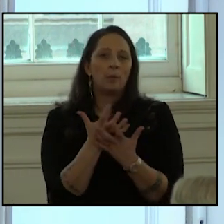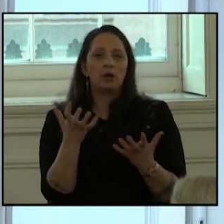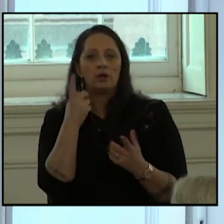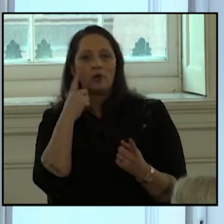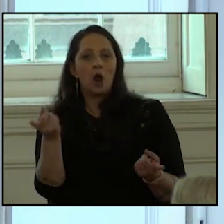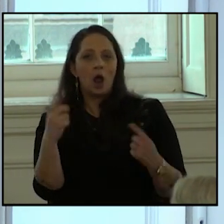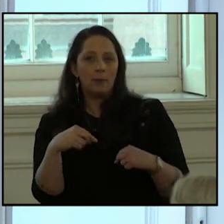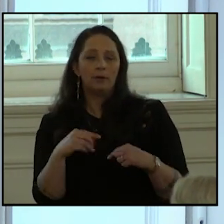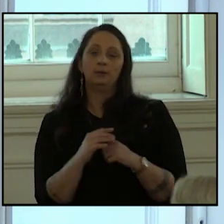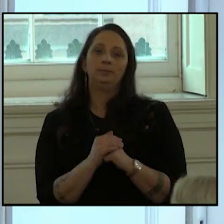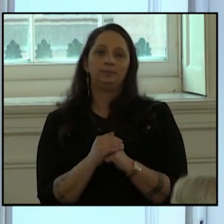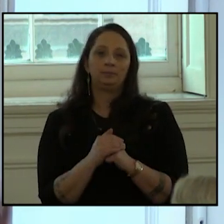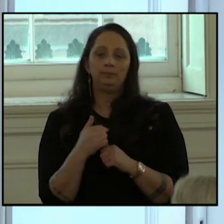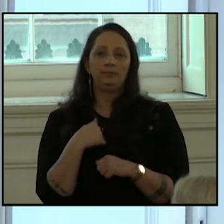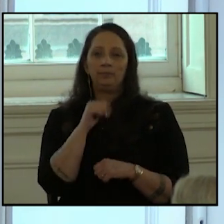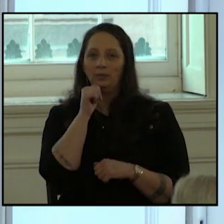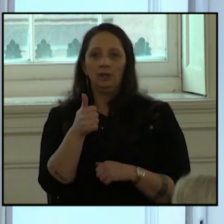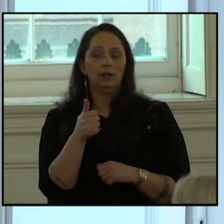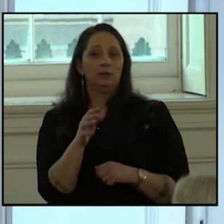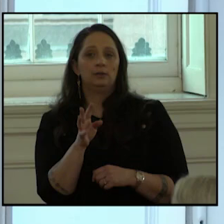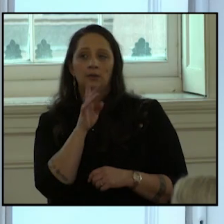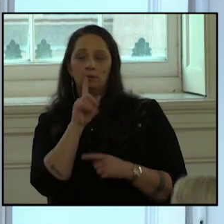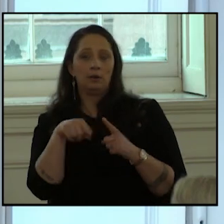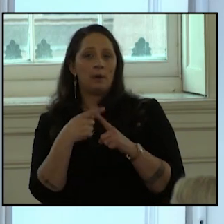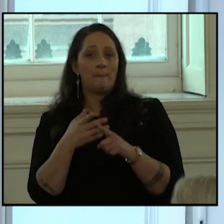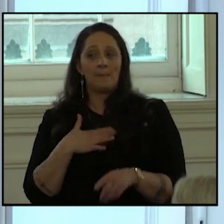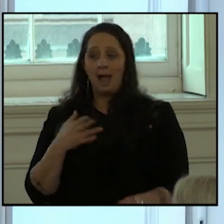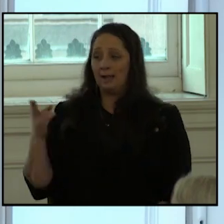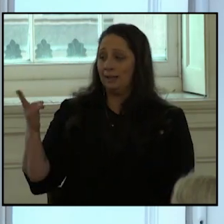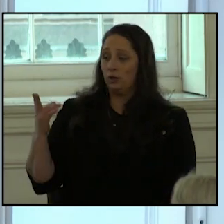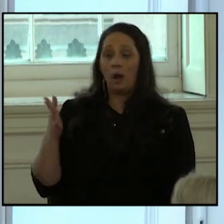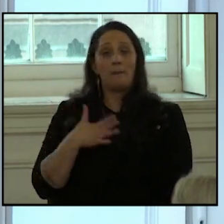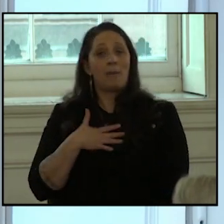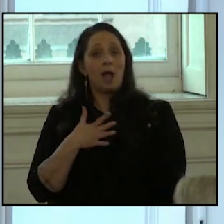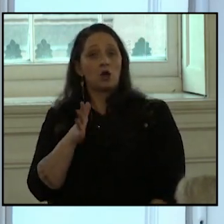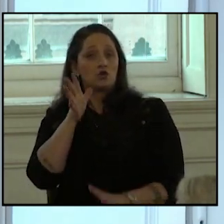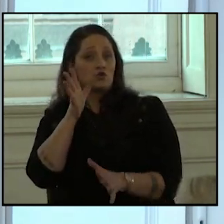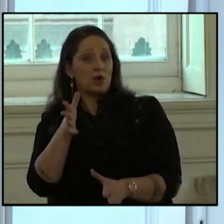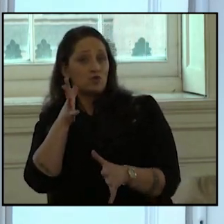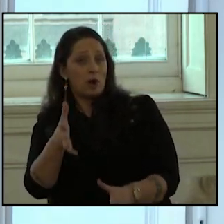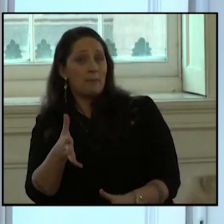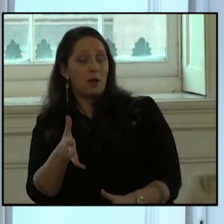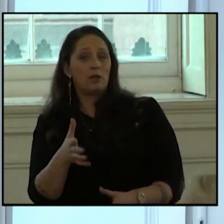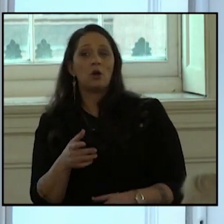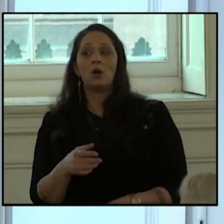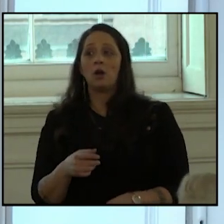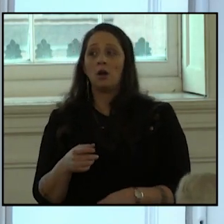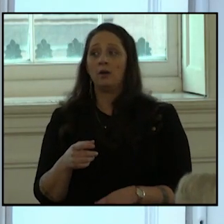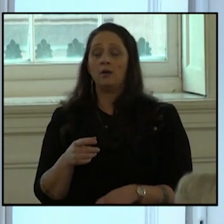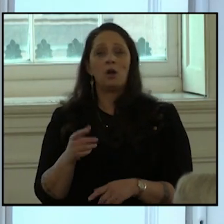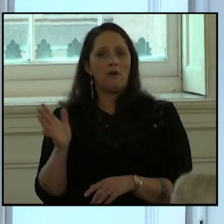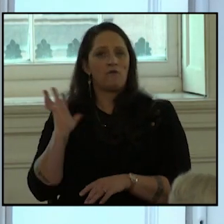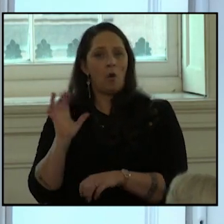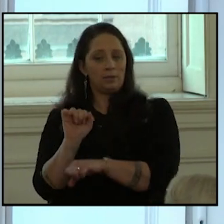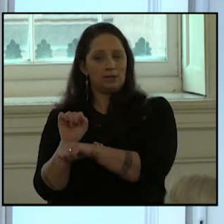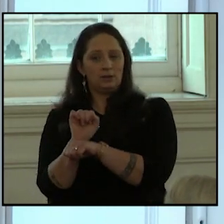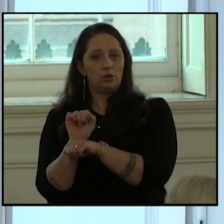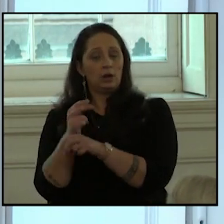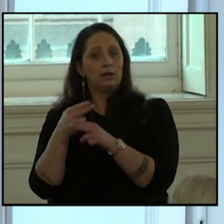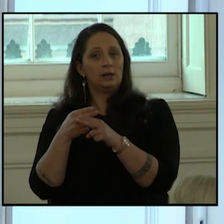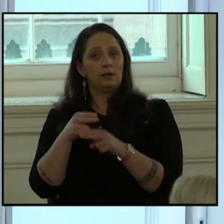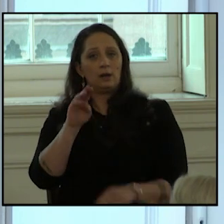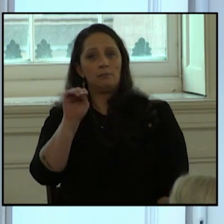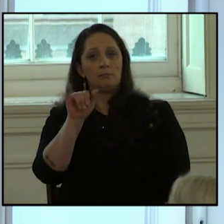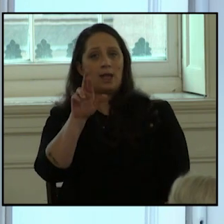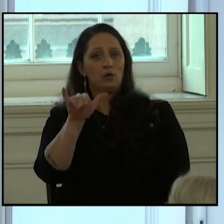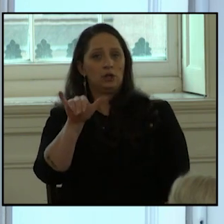for being here. I did not speak about my legacy. My great-grandmother was formerly enslaved, and her name was Mary